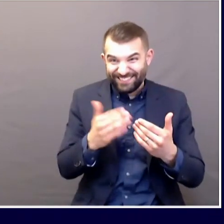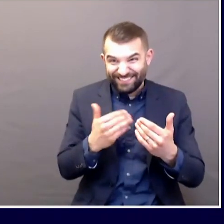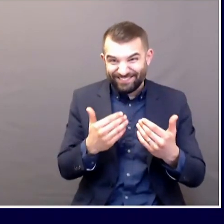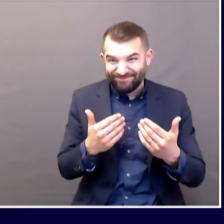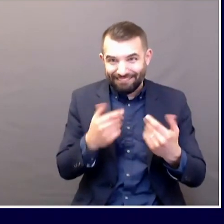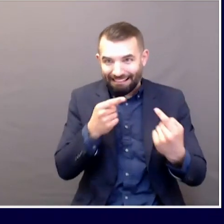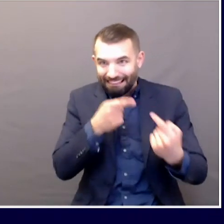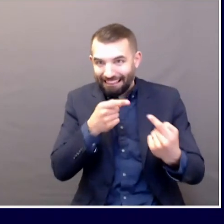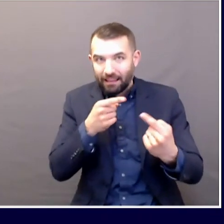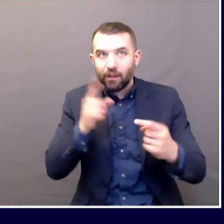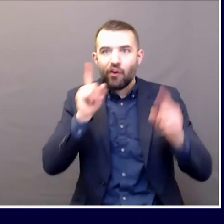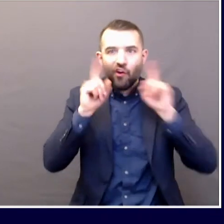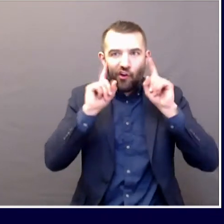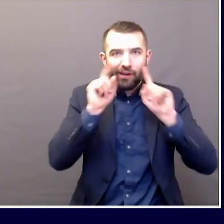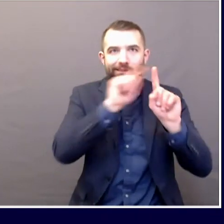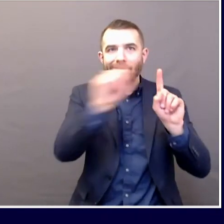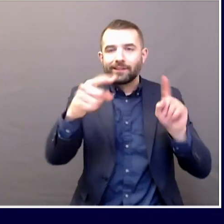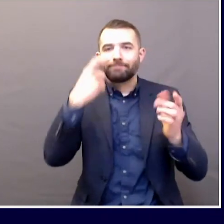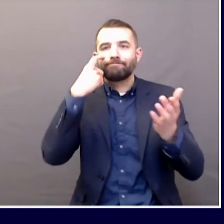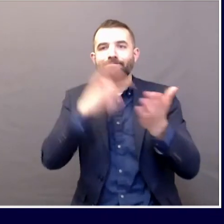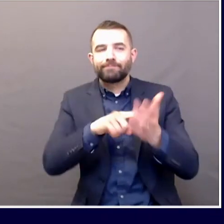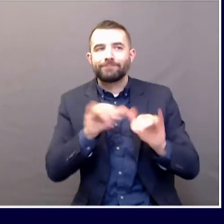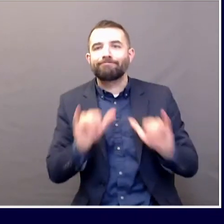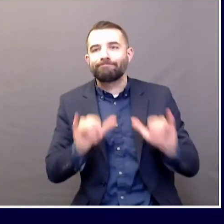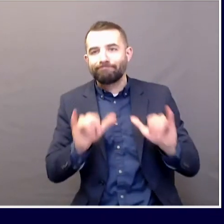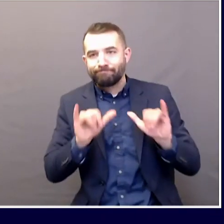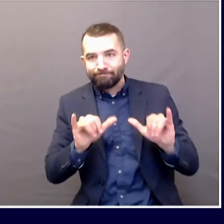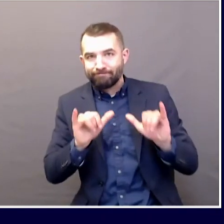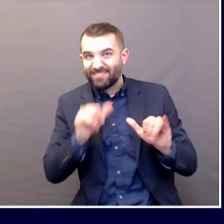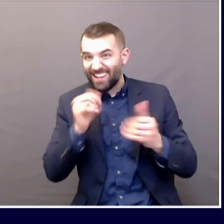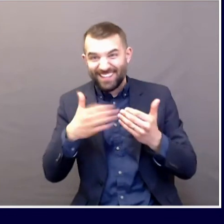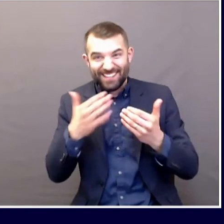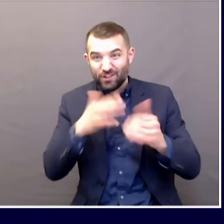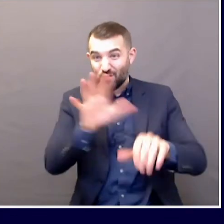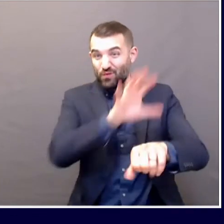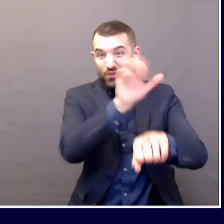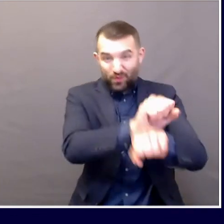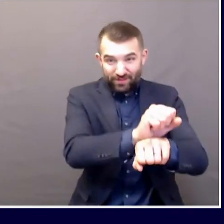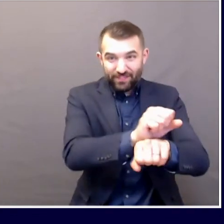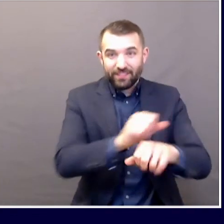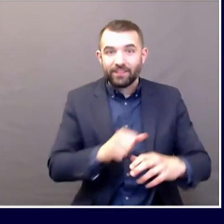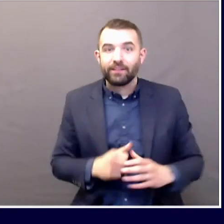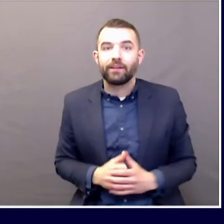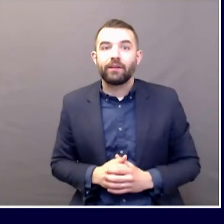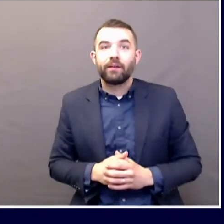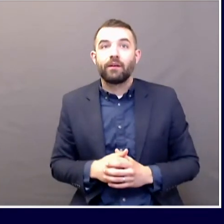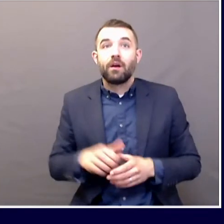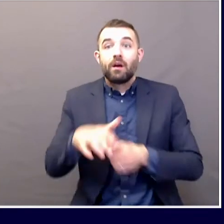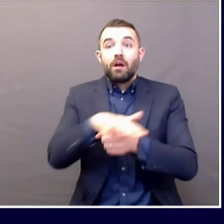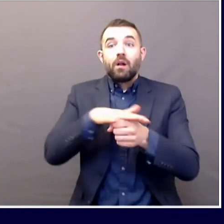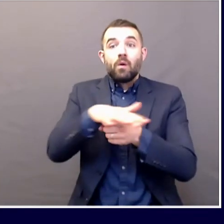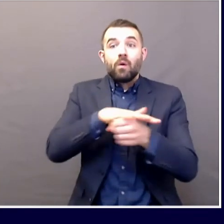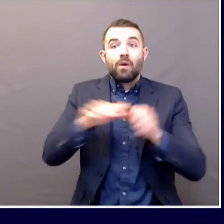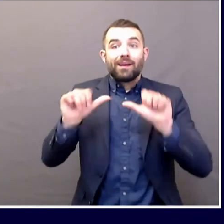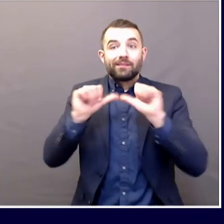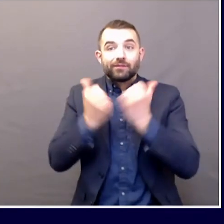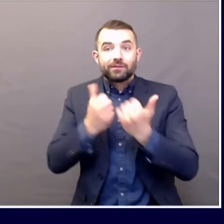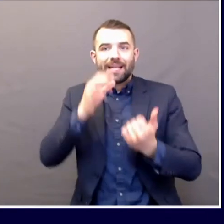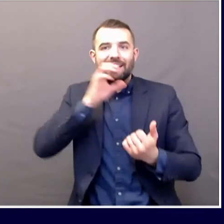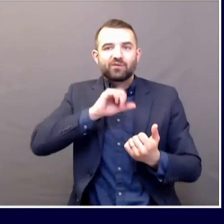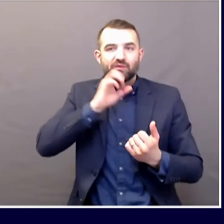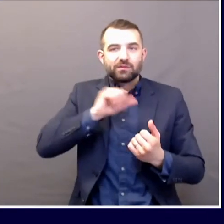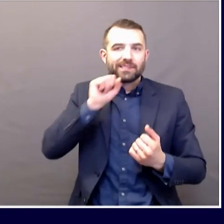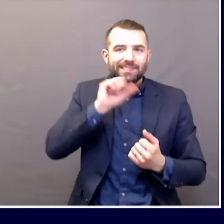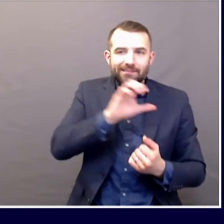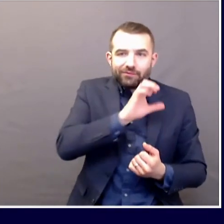throughout. So we've been, for example, working with area agencies on aging, to say nothing of other groups out there, to help those Maine